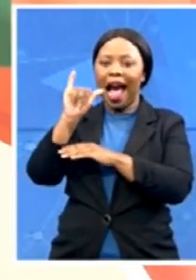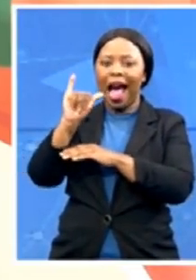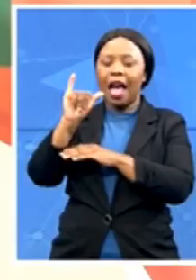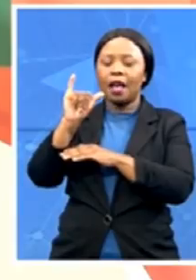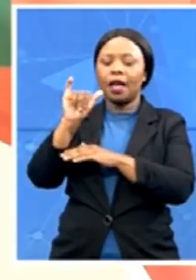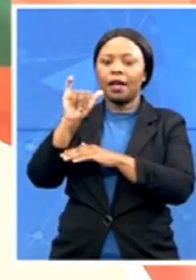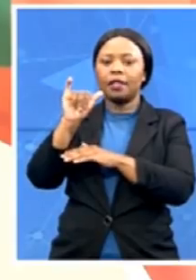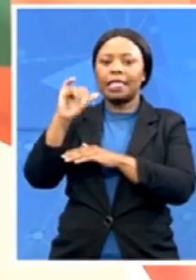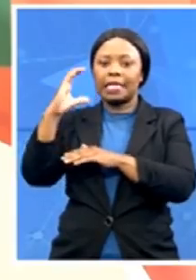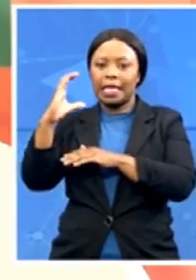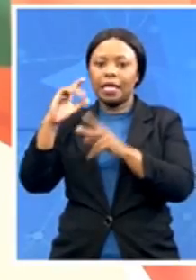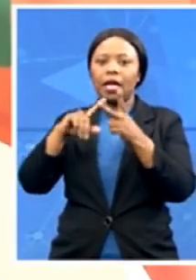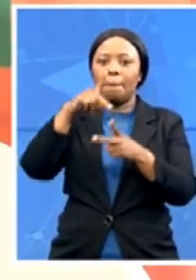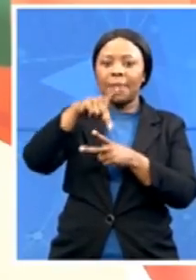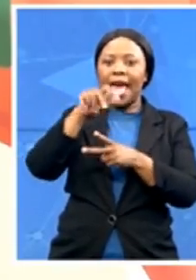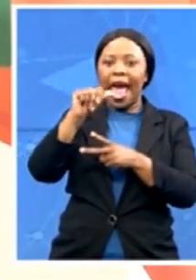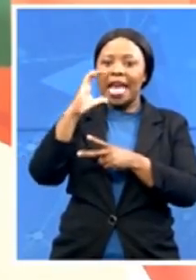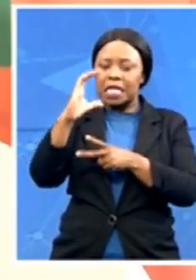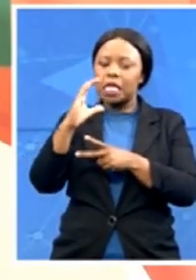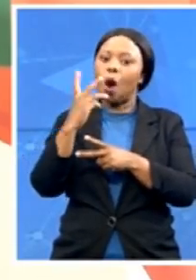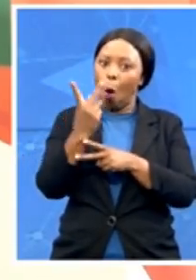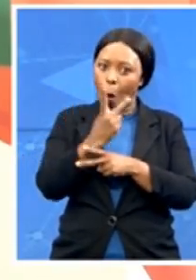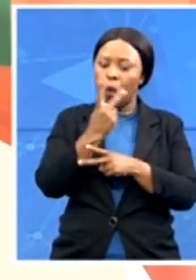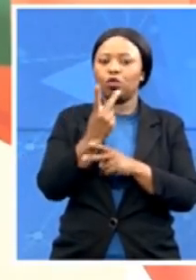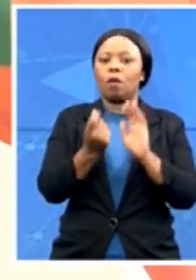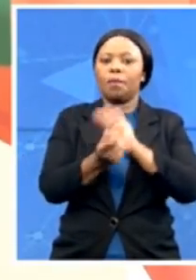also concurred. The